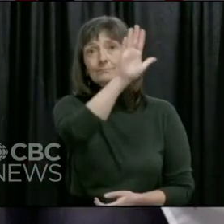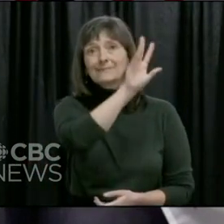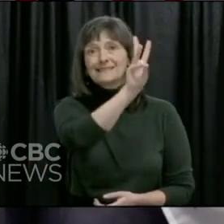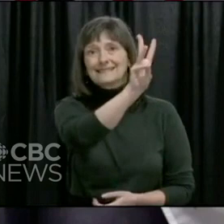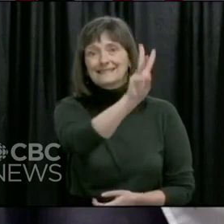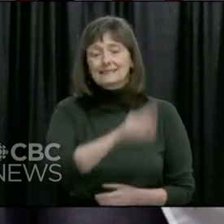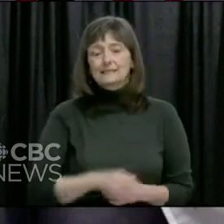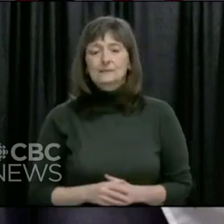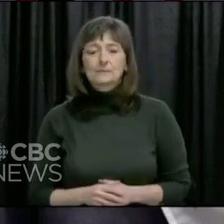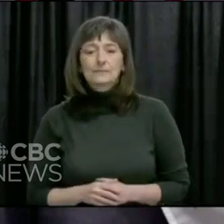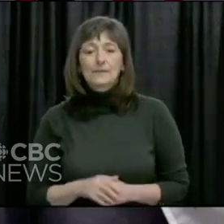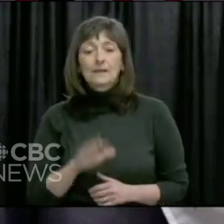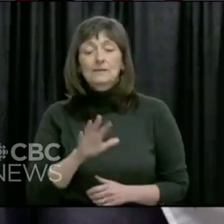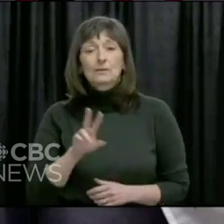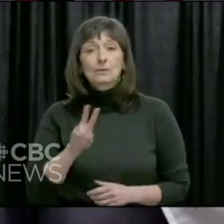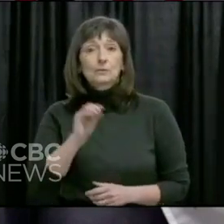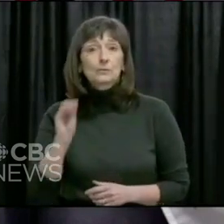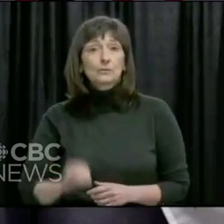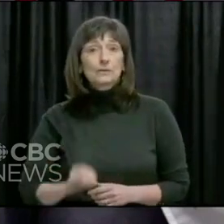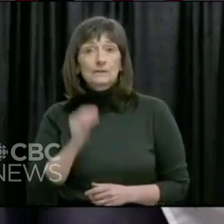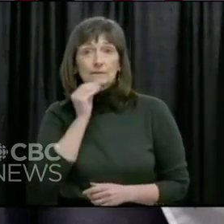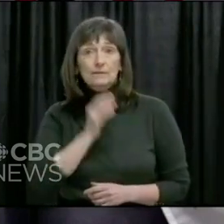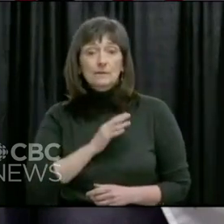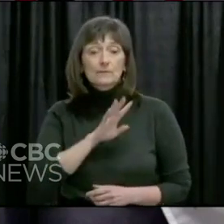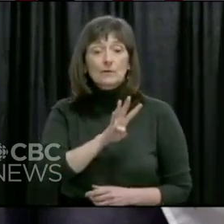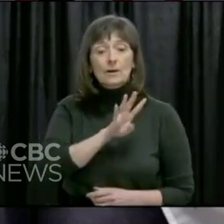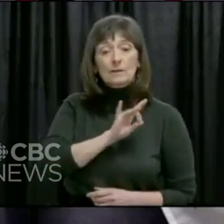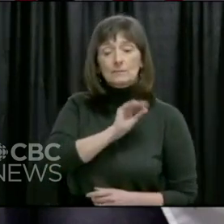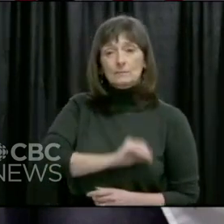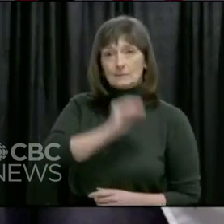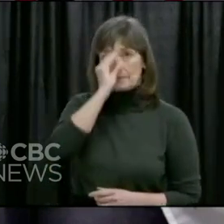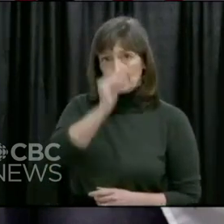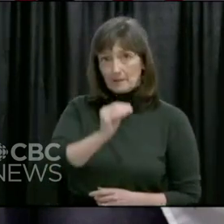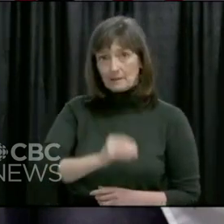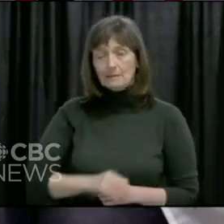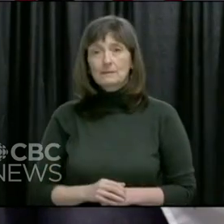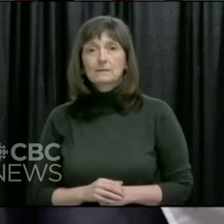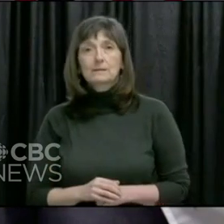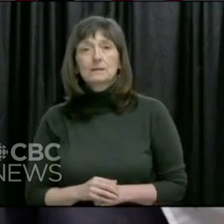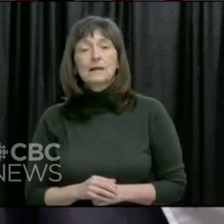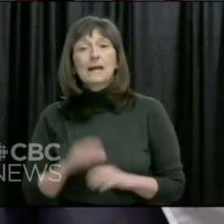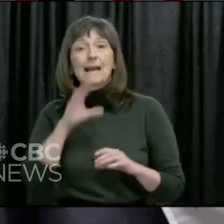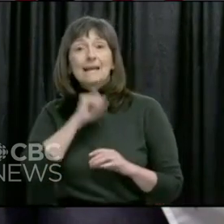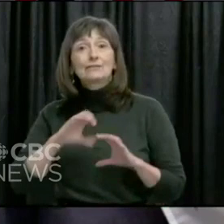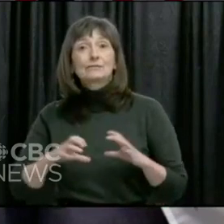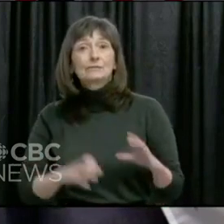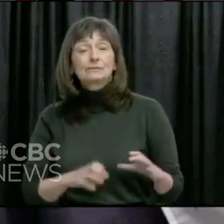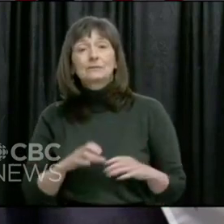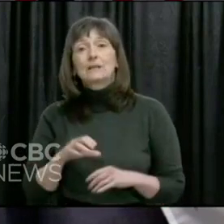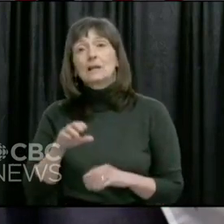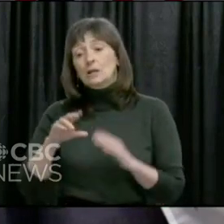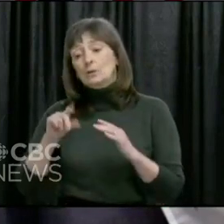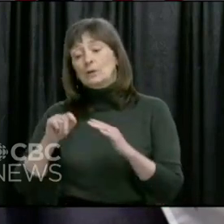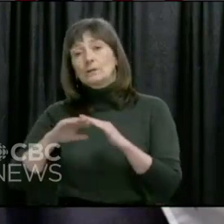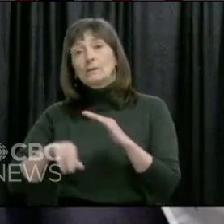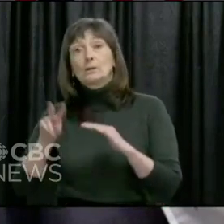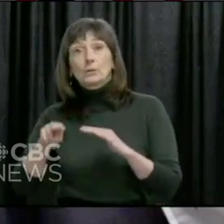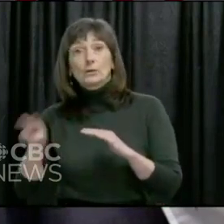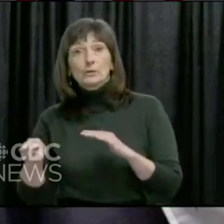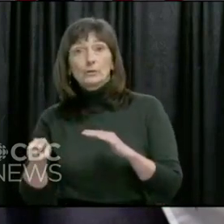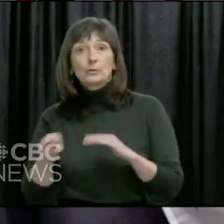Health. 52% of cases are female and 48% are male, and by age, we have 22 under the age of